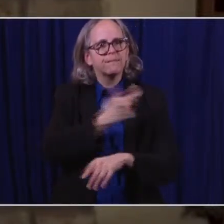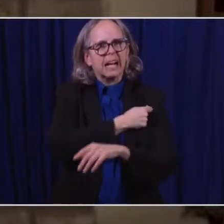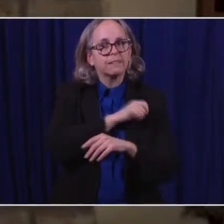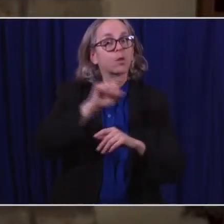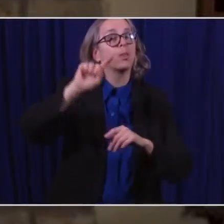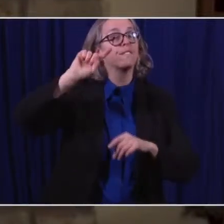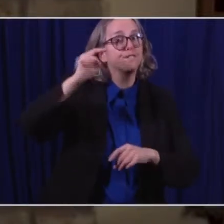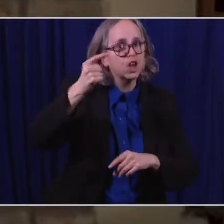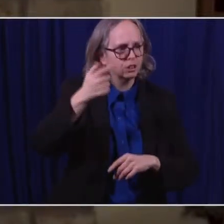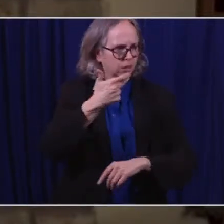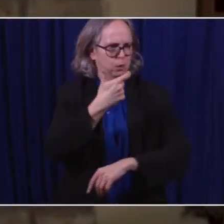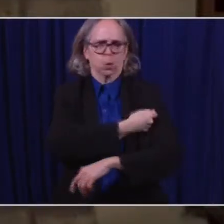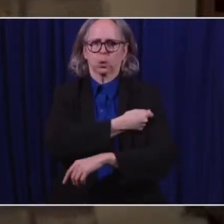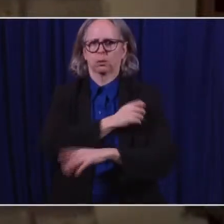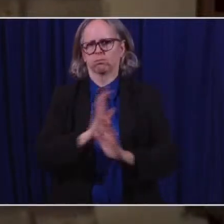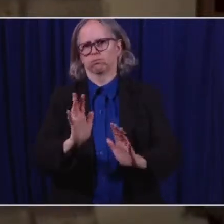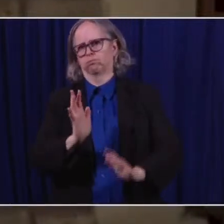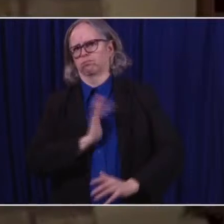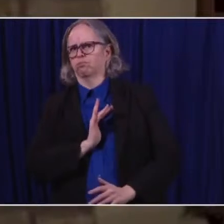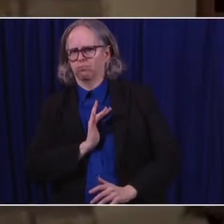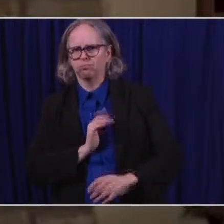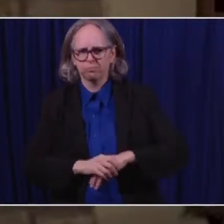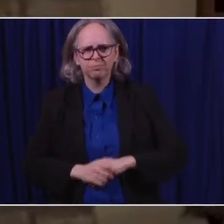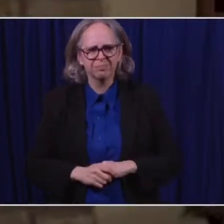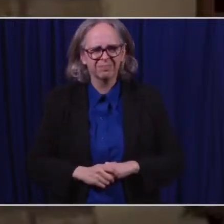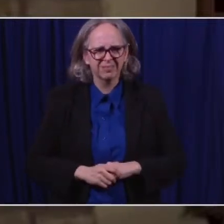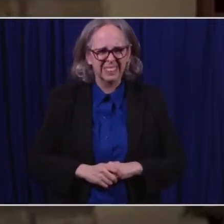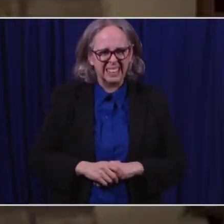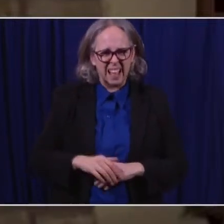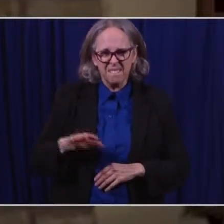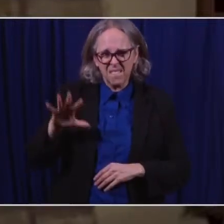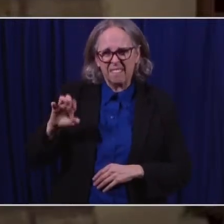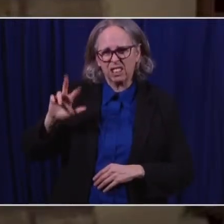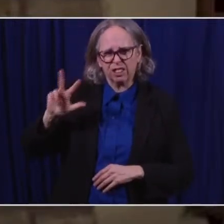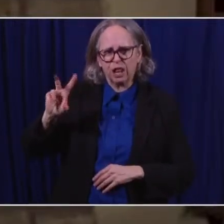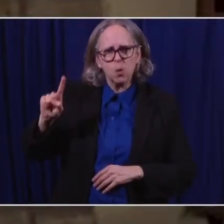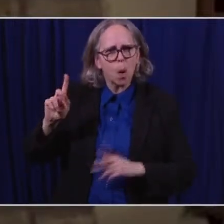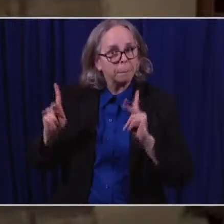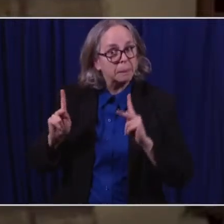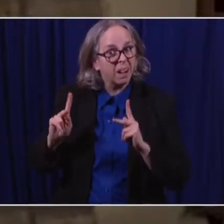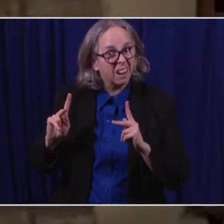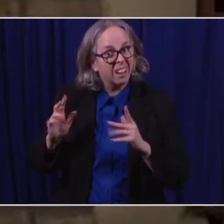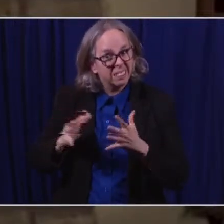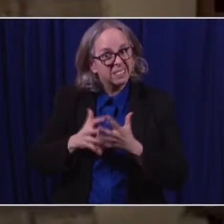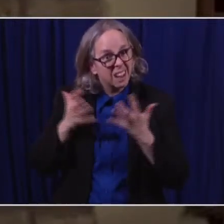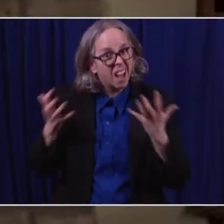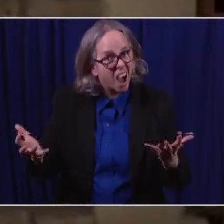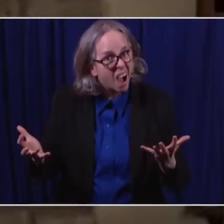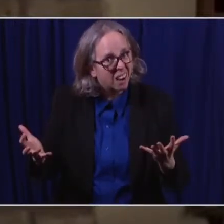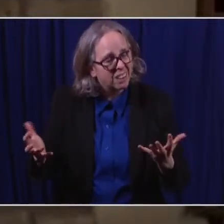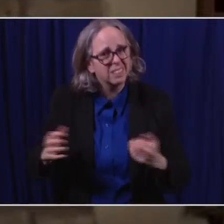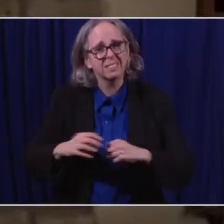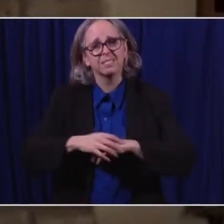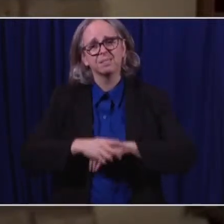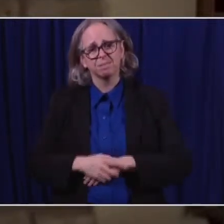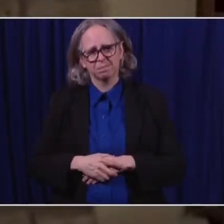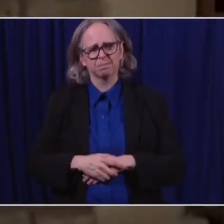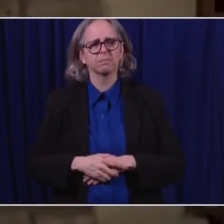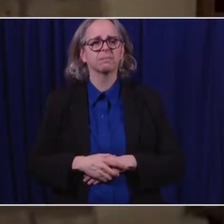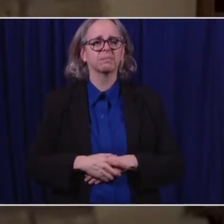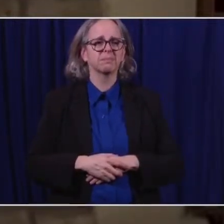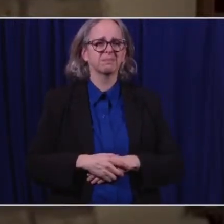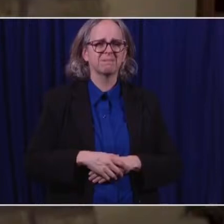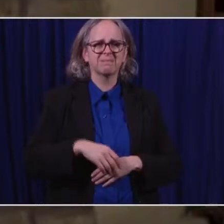We're very happy about that. 531 people that constitutes. Our state-run